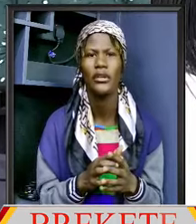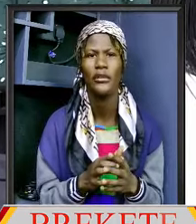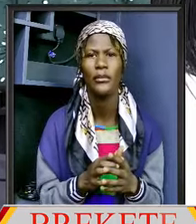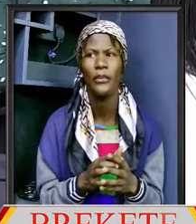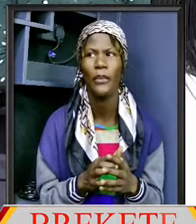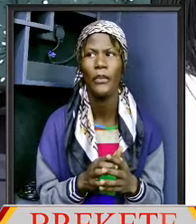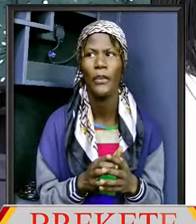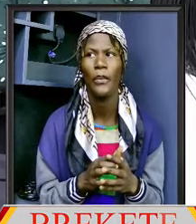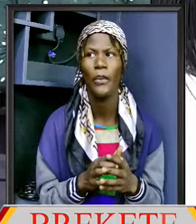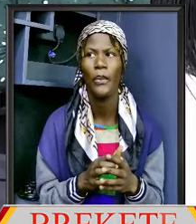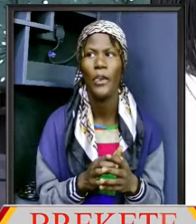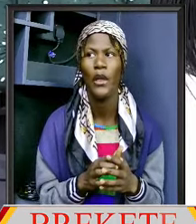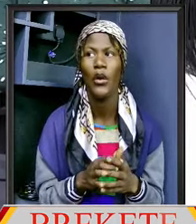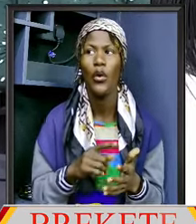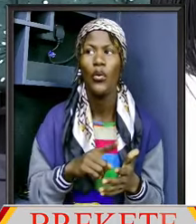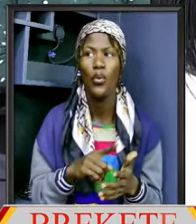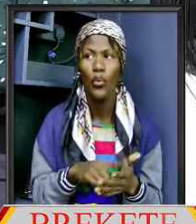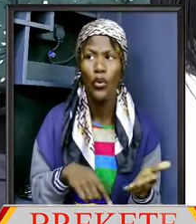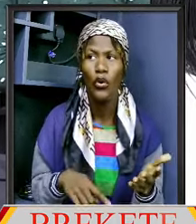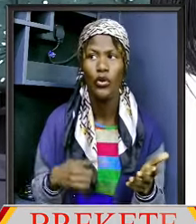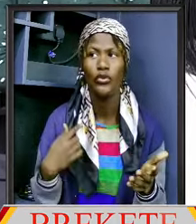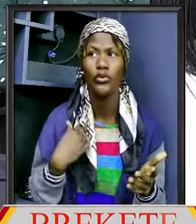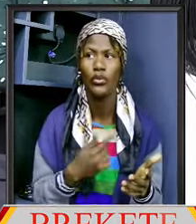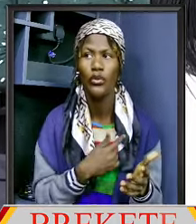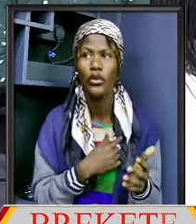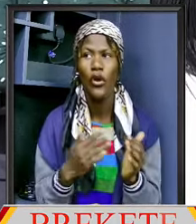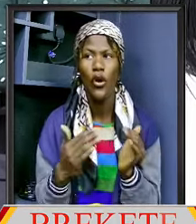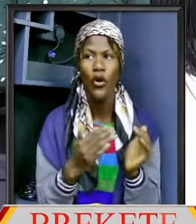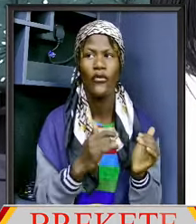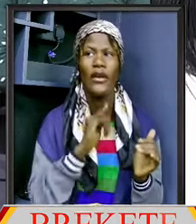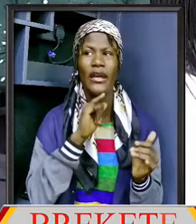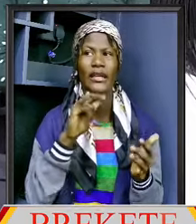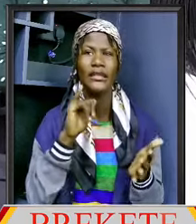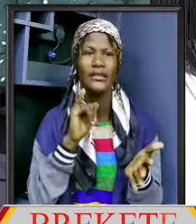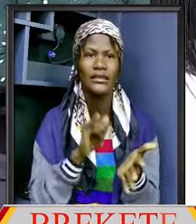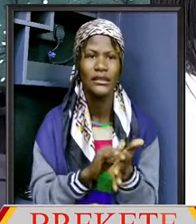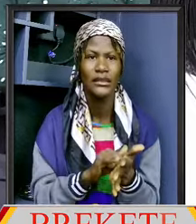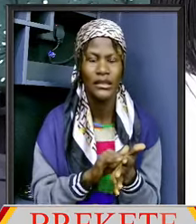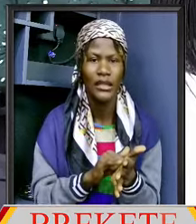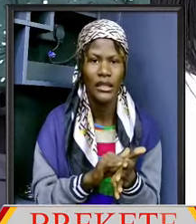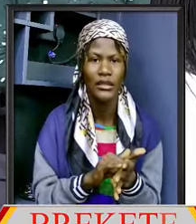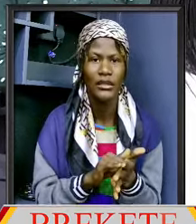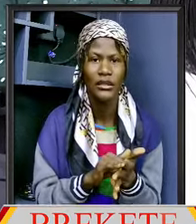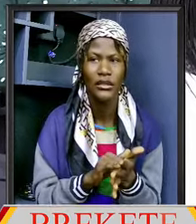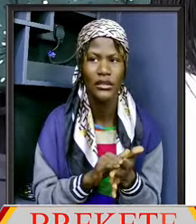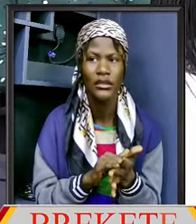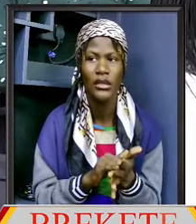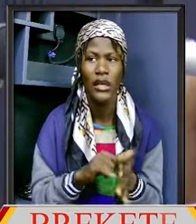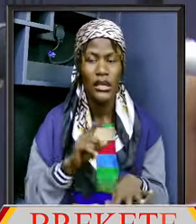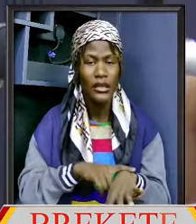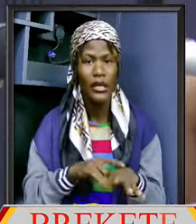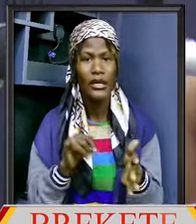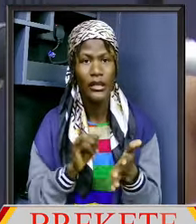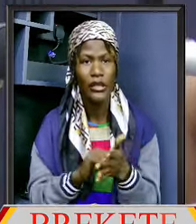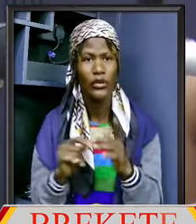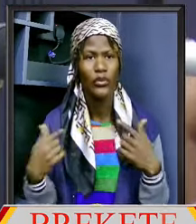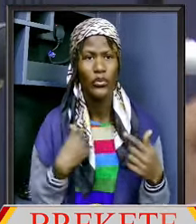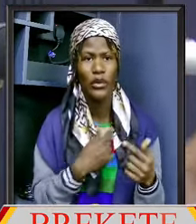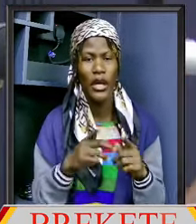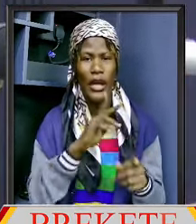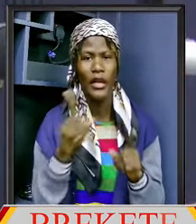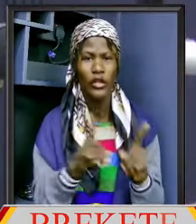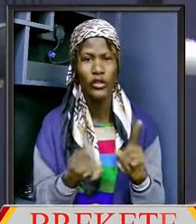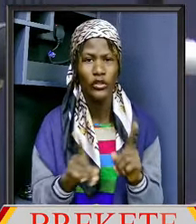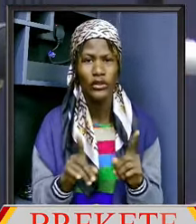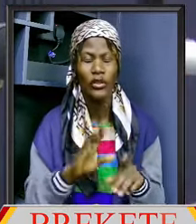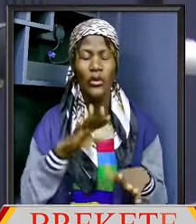What do we want cover be say by the time we do they go every day. All of the people where they listen,